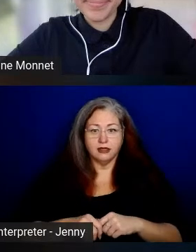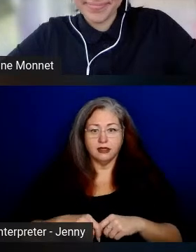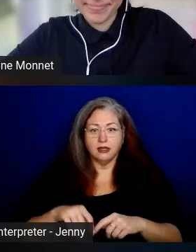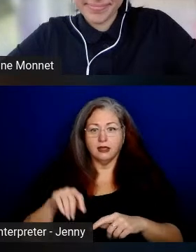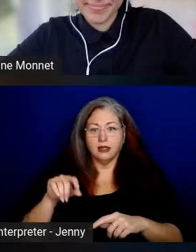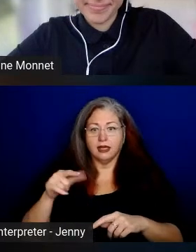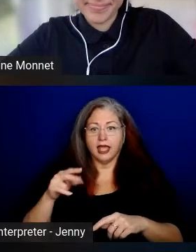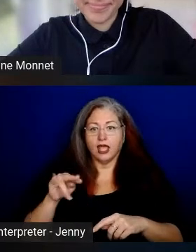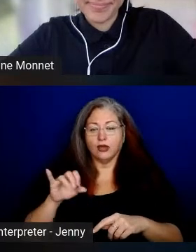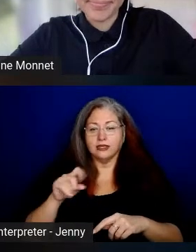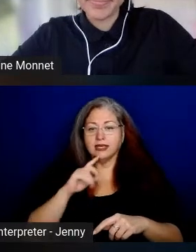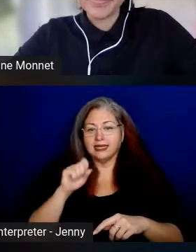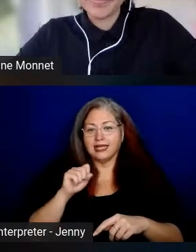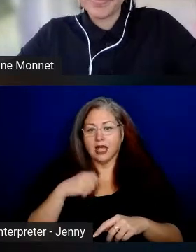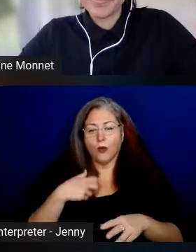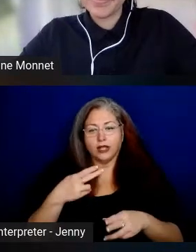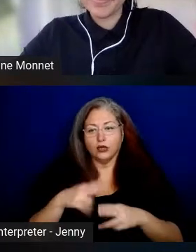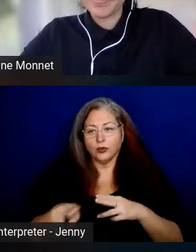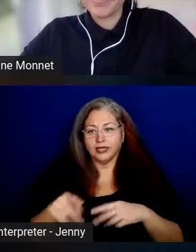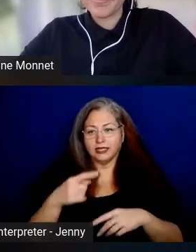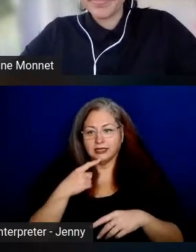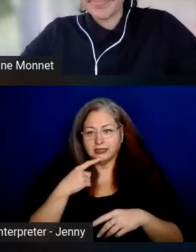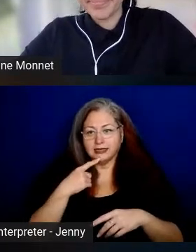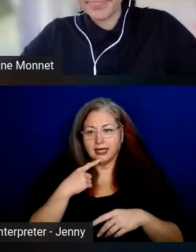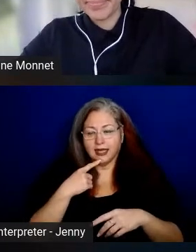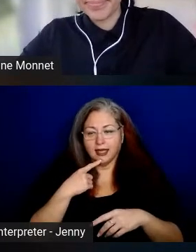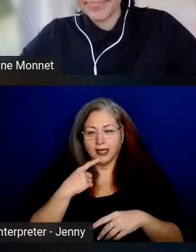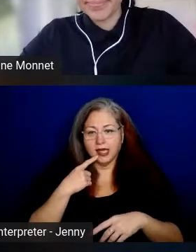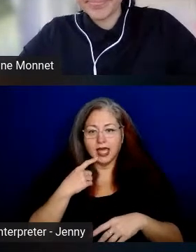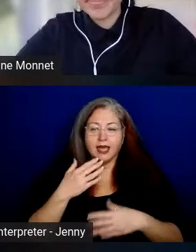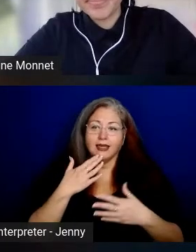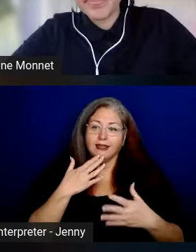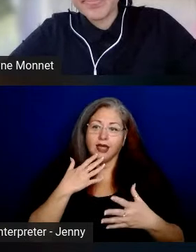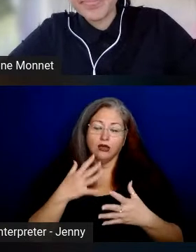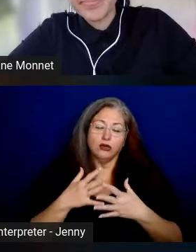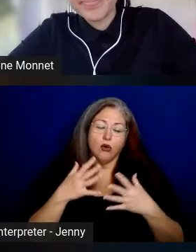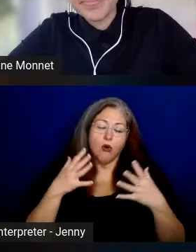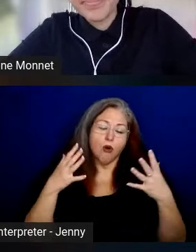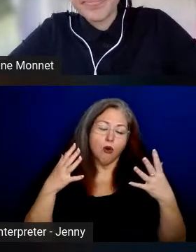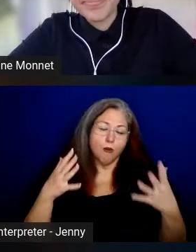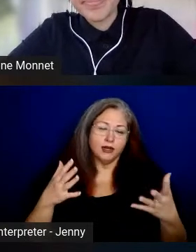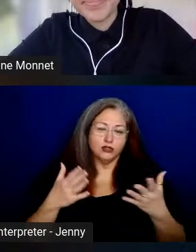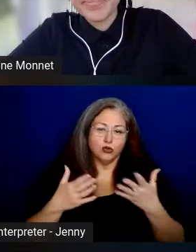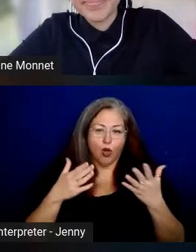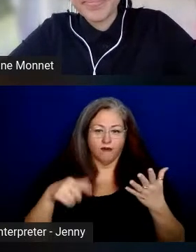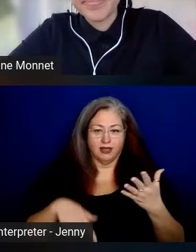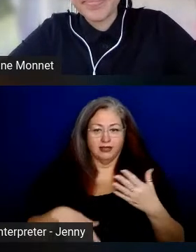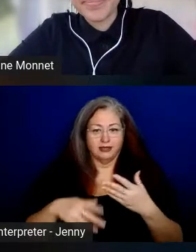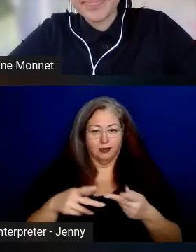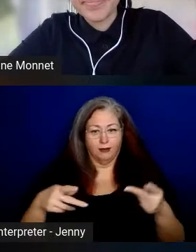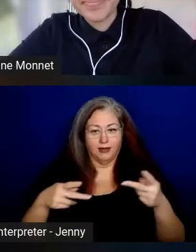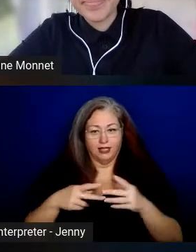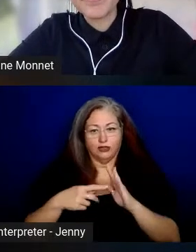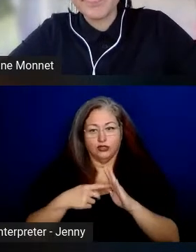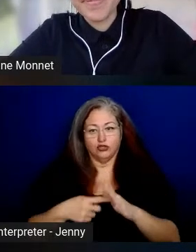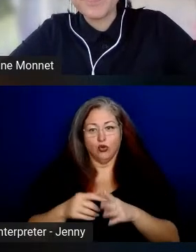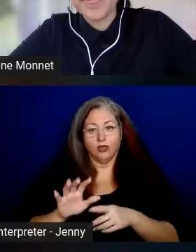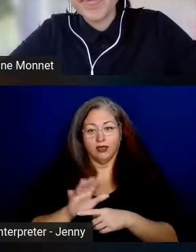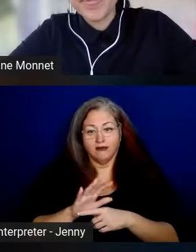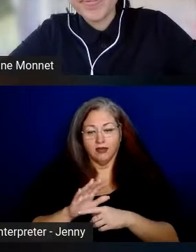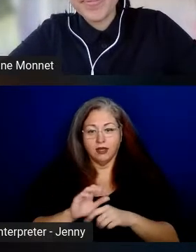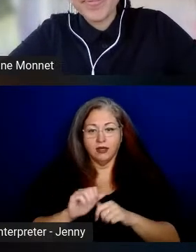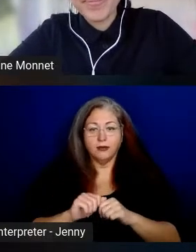I just want to quickly say that thank you so much for, you know, offering this platform for us to show our film. And when